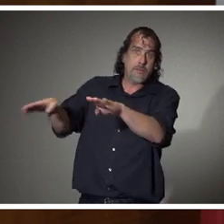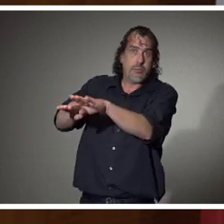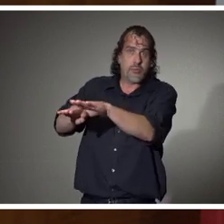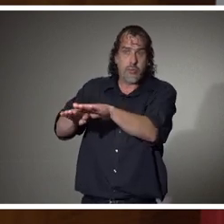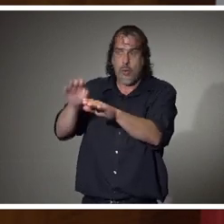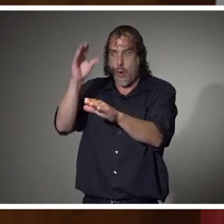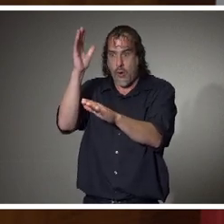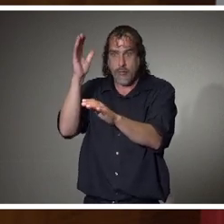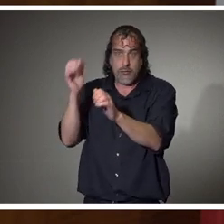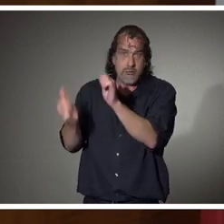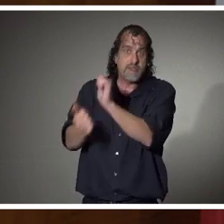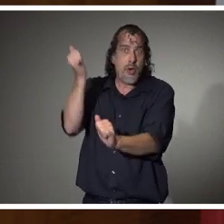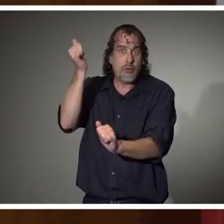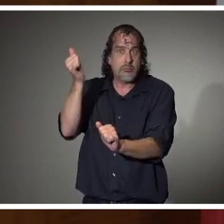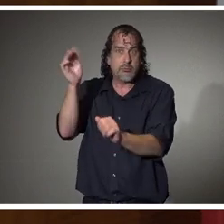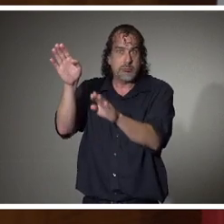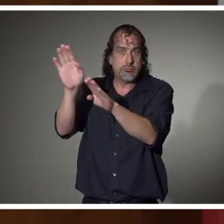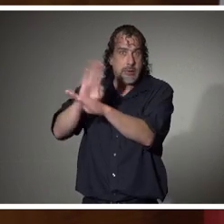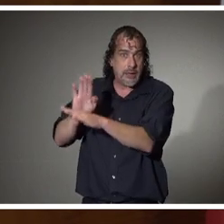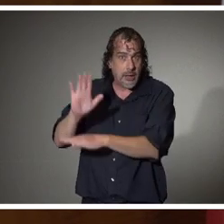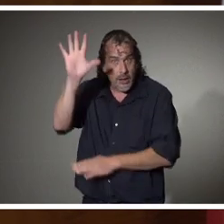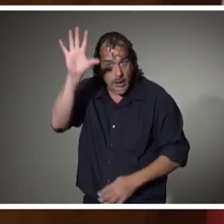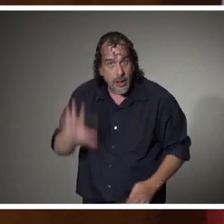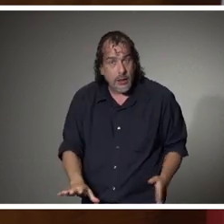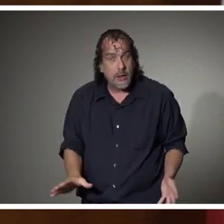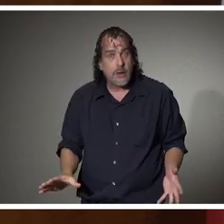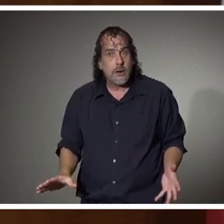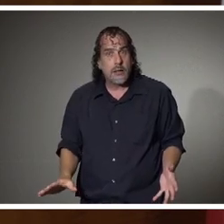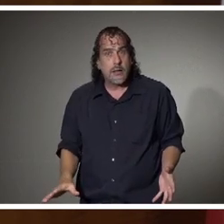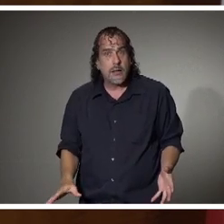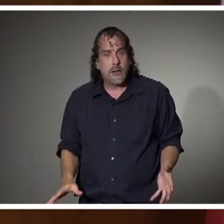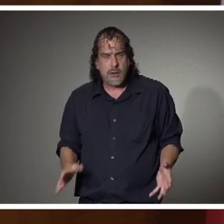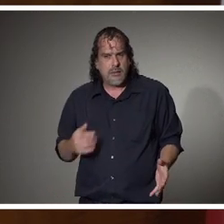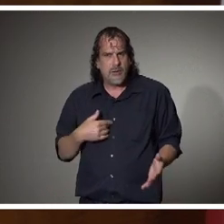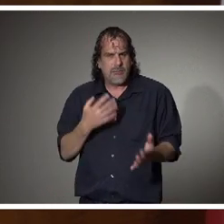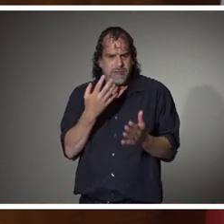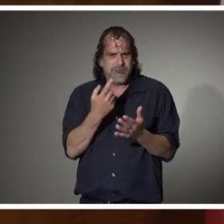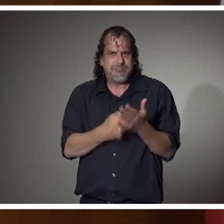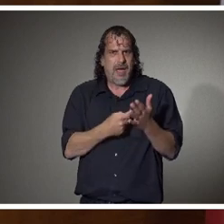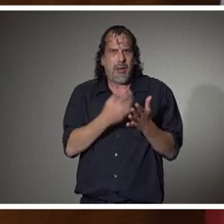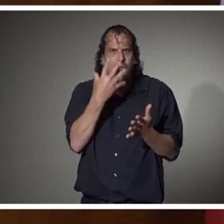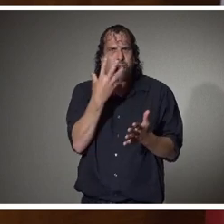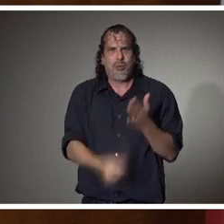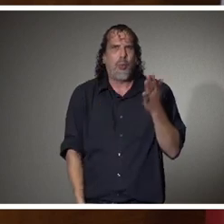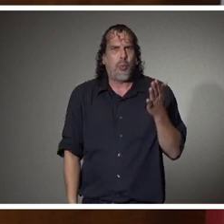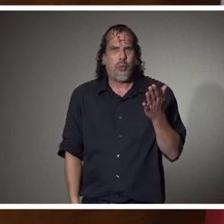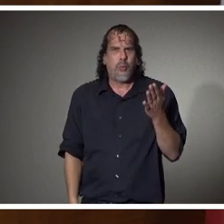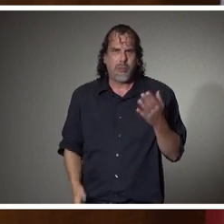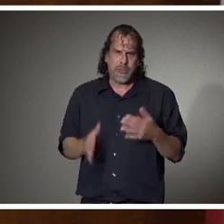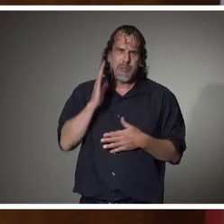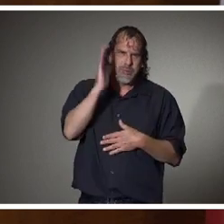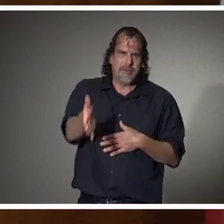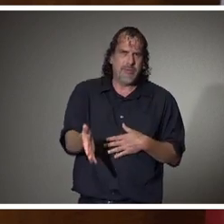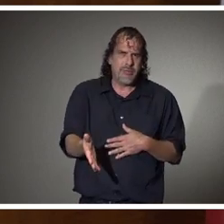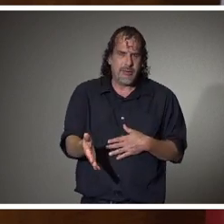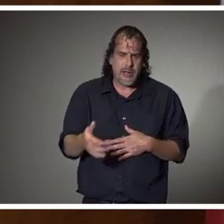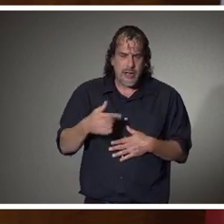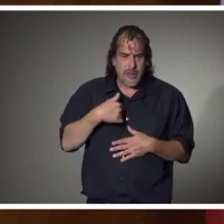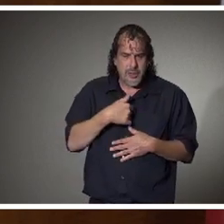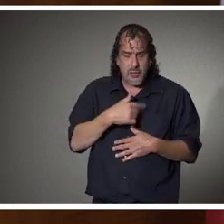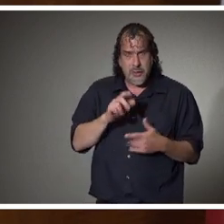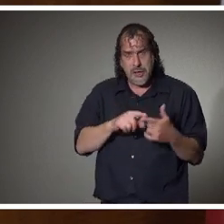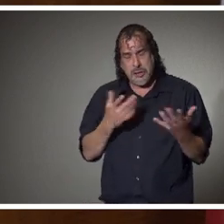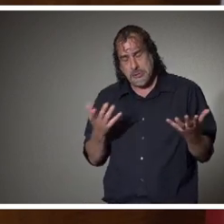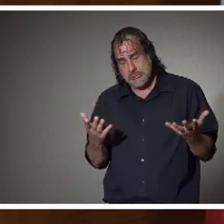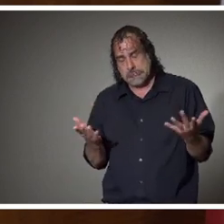least of their businesses, we're going to have revenue losses. And so we are hopeful, and I think we are